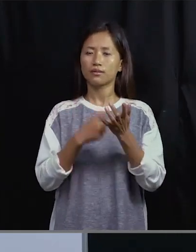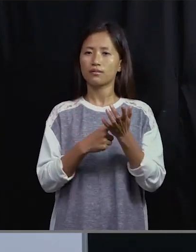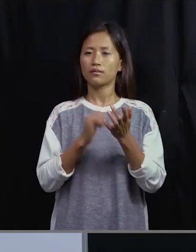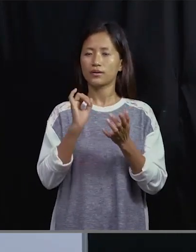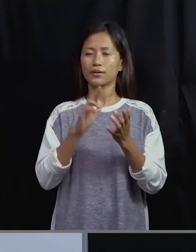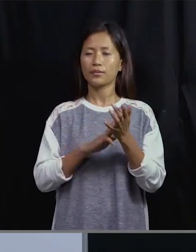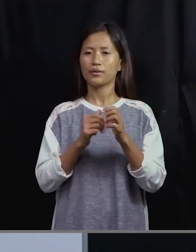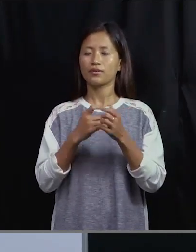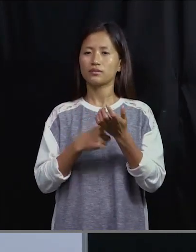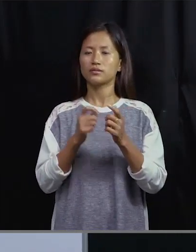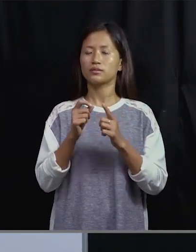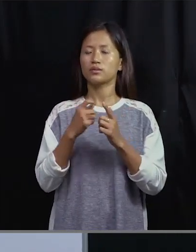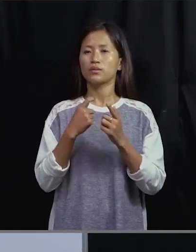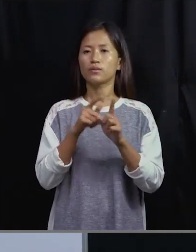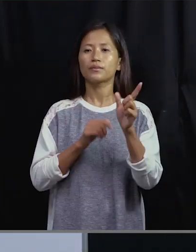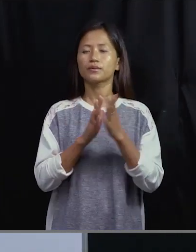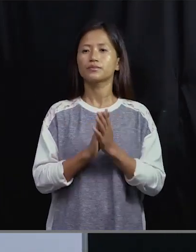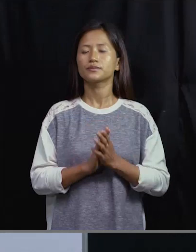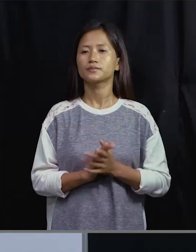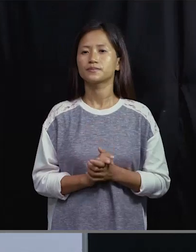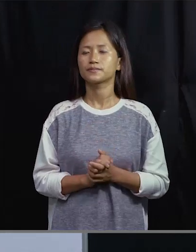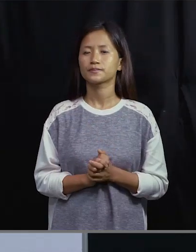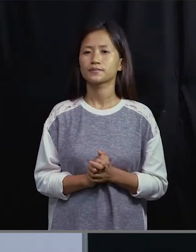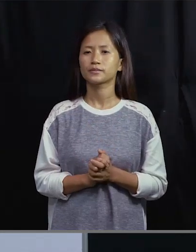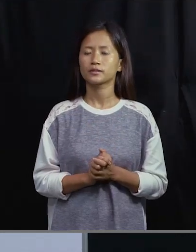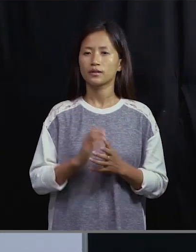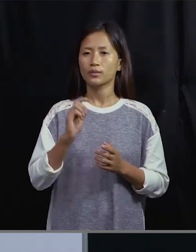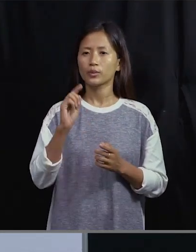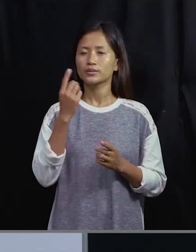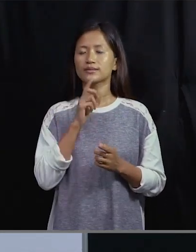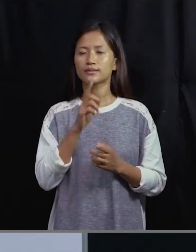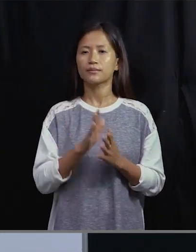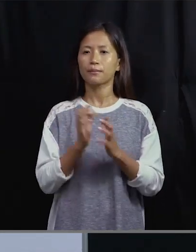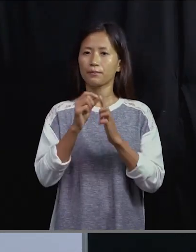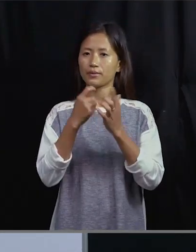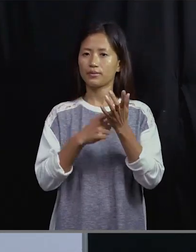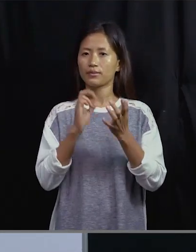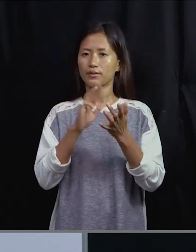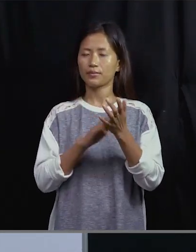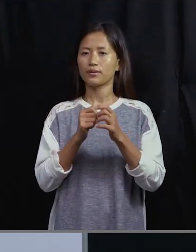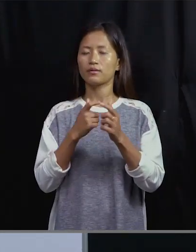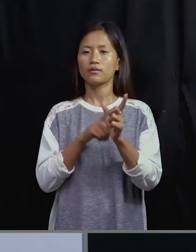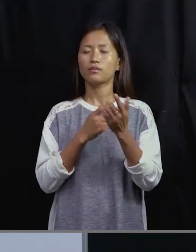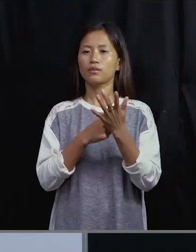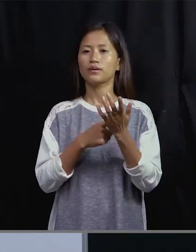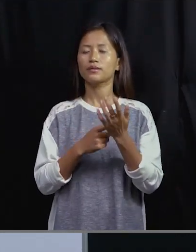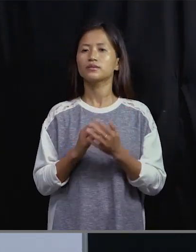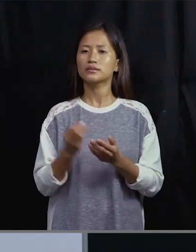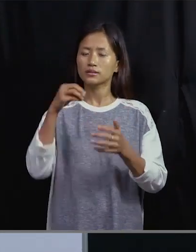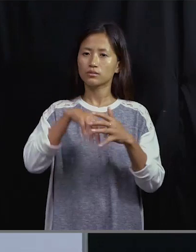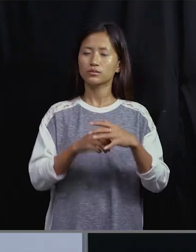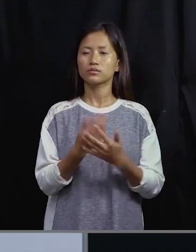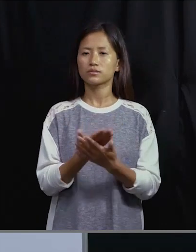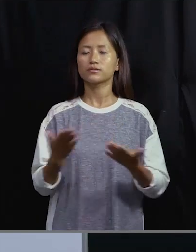is secondary industry, and what is tertiary industry, okay? So when we say primary industry, what is primary industry? Primary industry includes